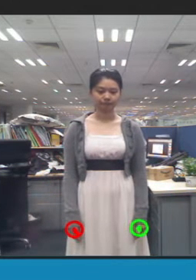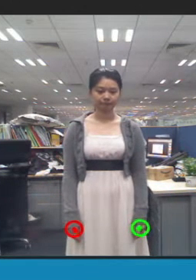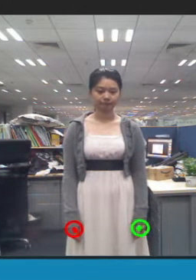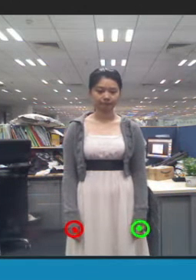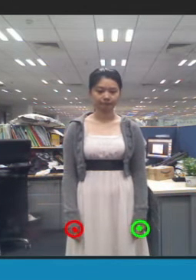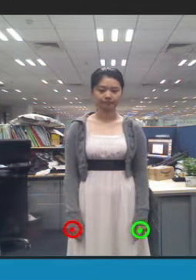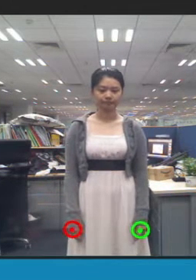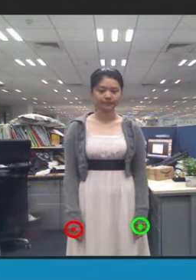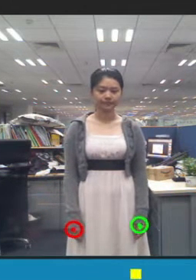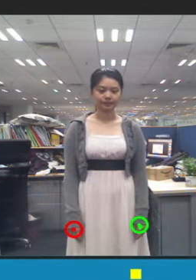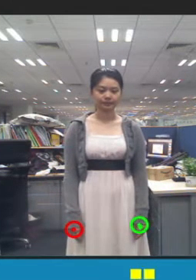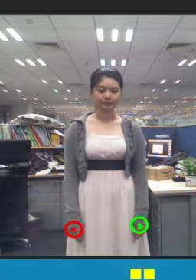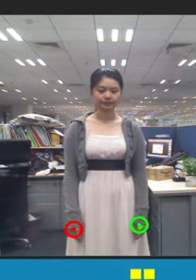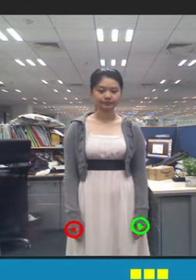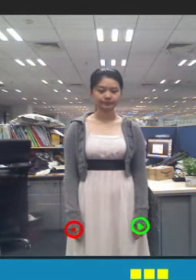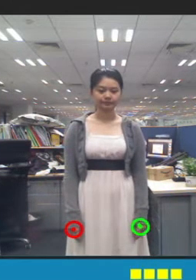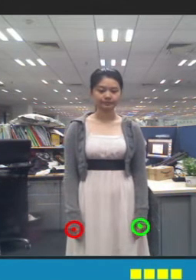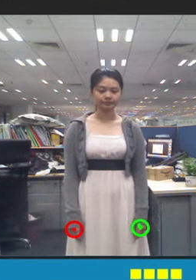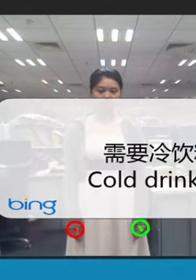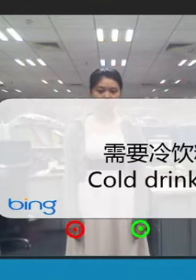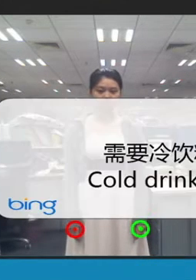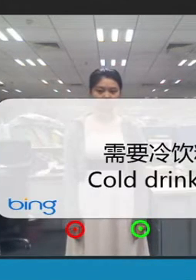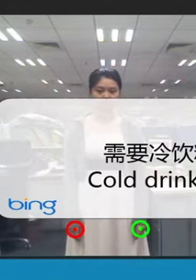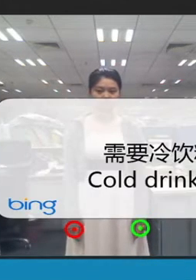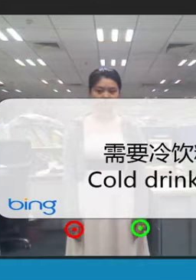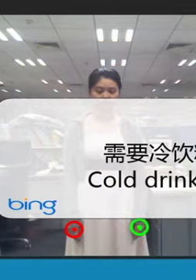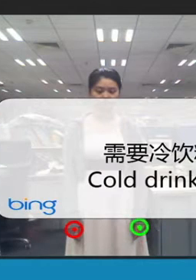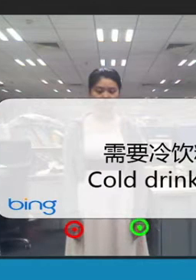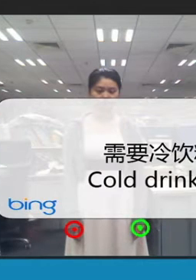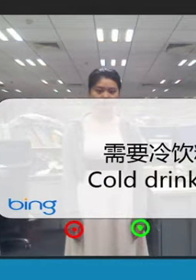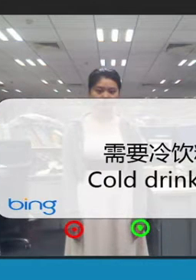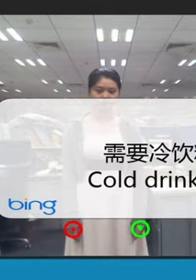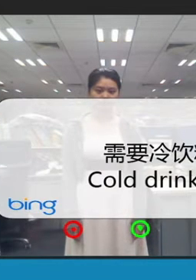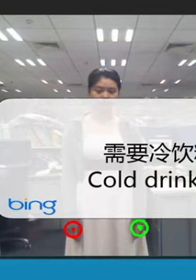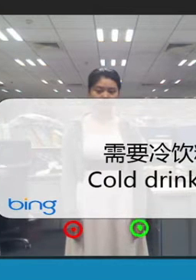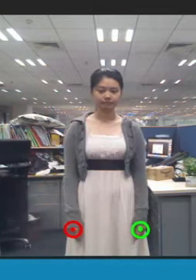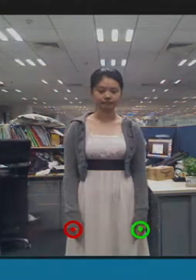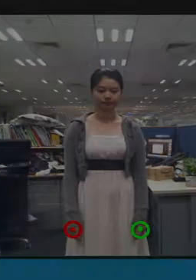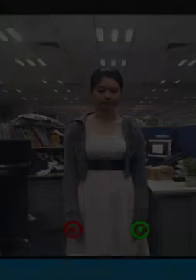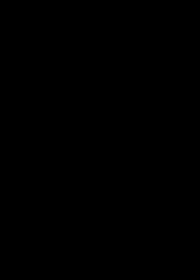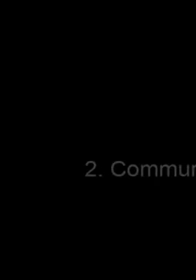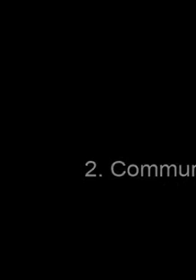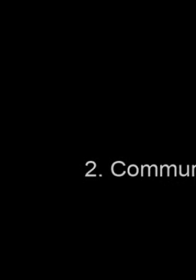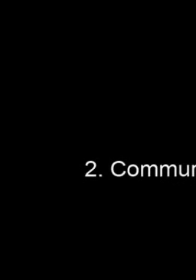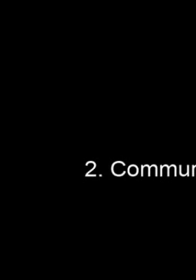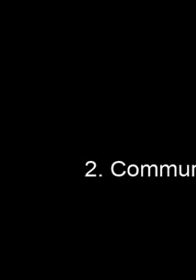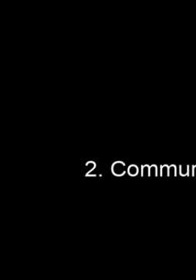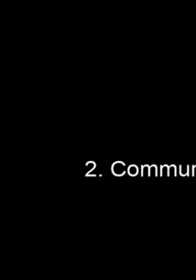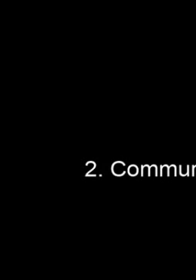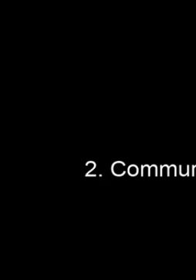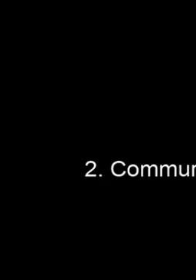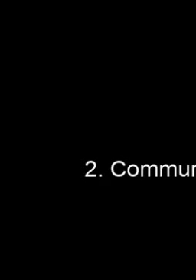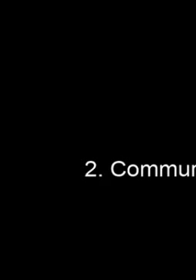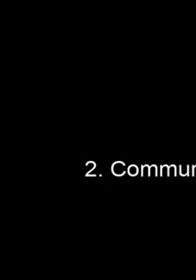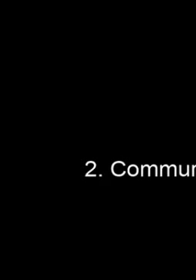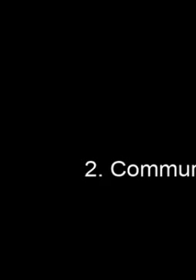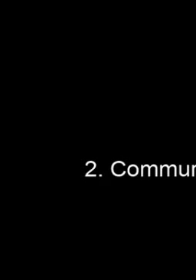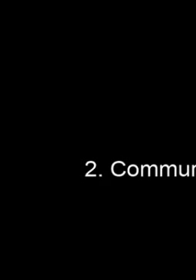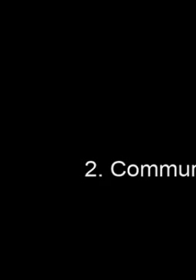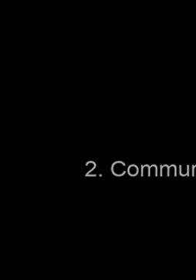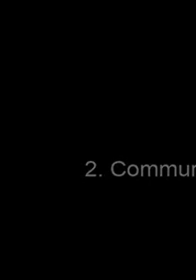behind the system. It's that engine that is the core of the project. That's the core of the research that we're showing today. We also show,